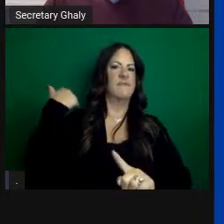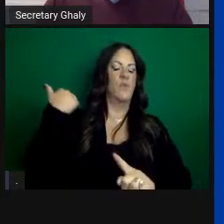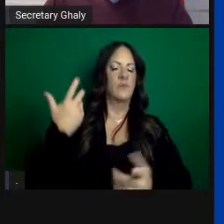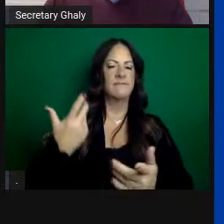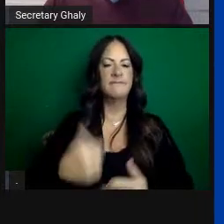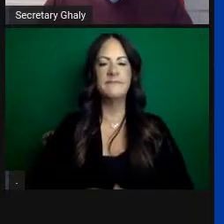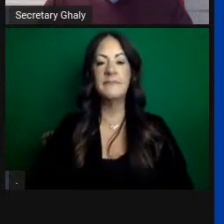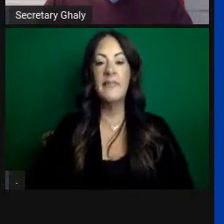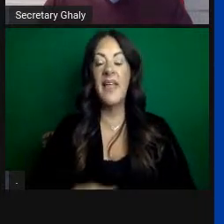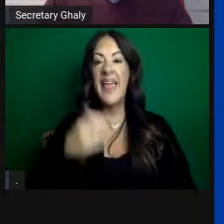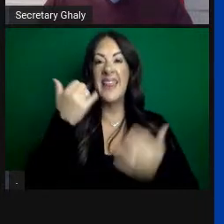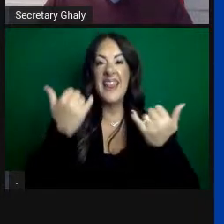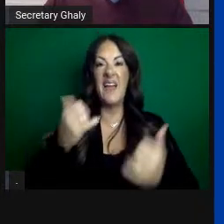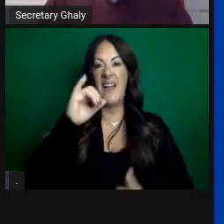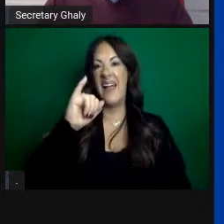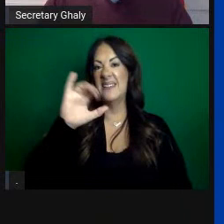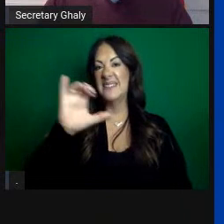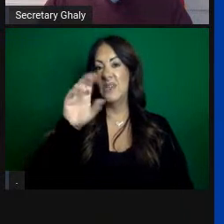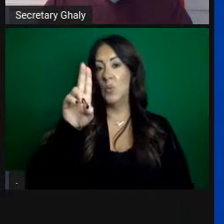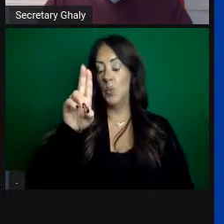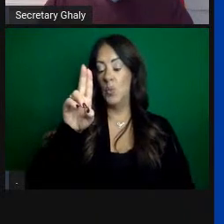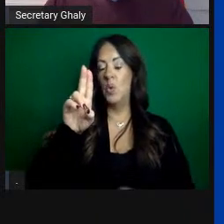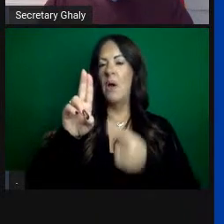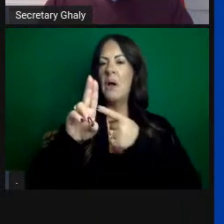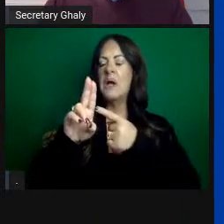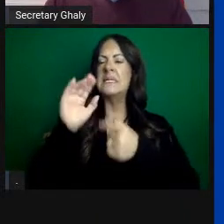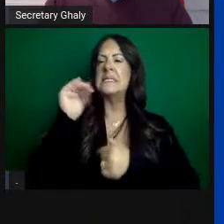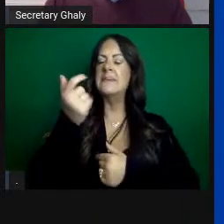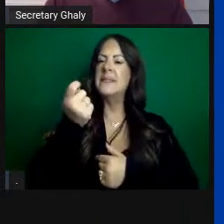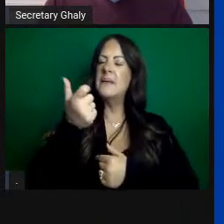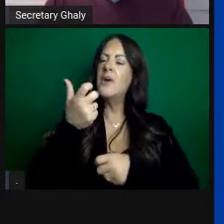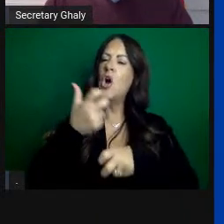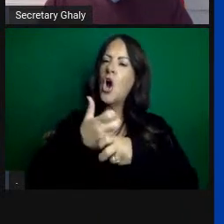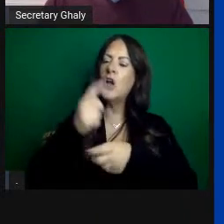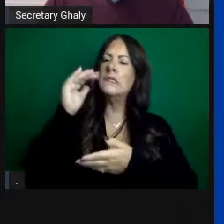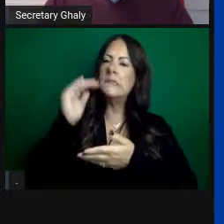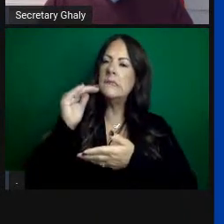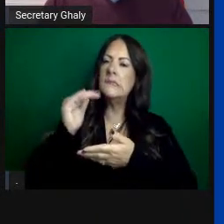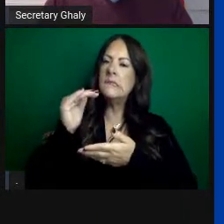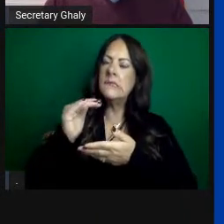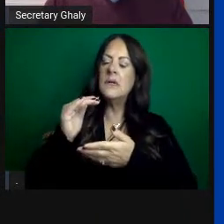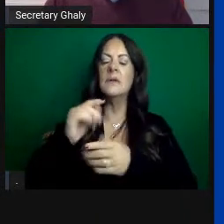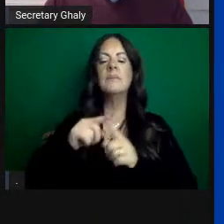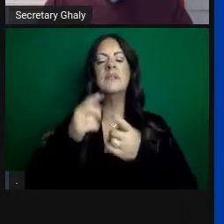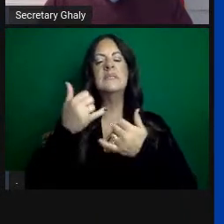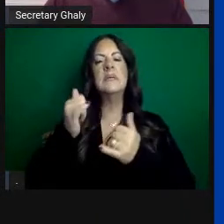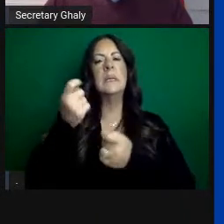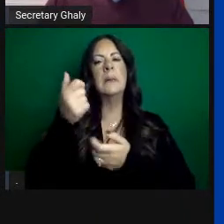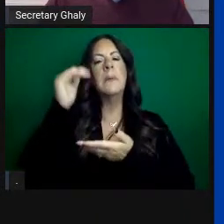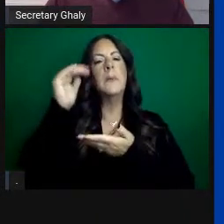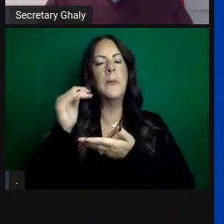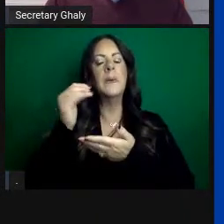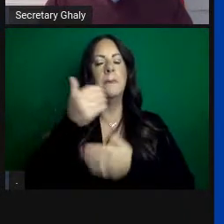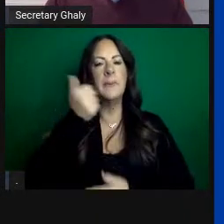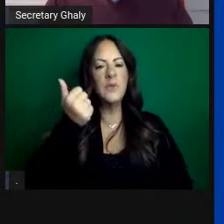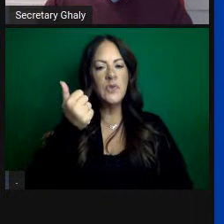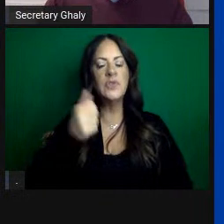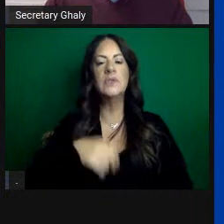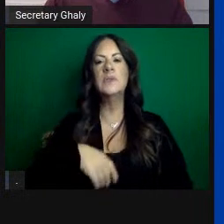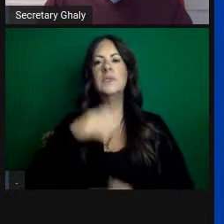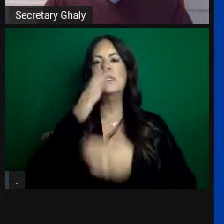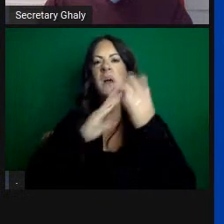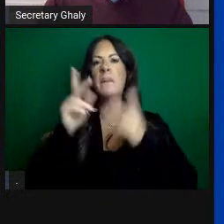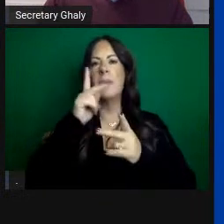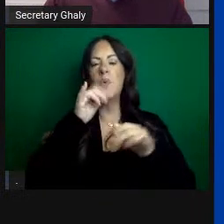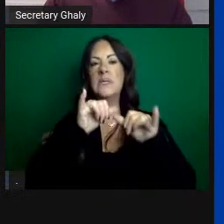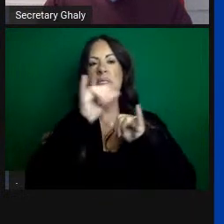ICU number is a little bit harder to move. Individuals who need ICU level care with COVID often stay for quite